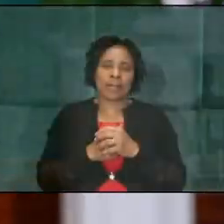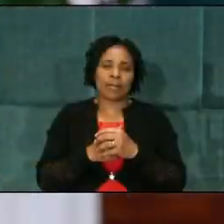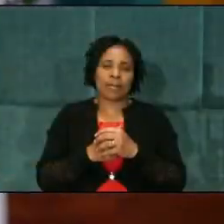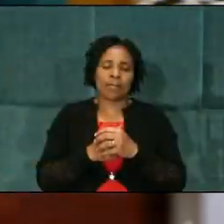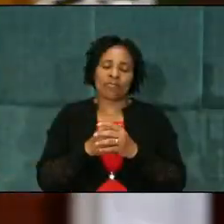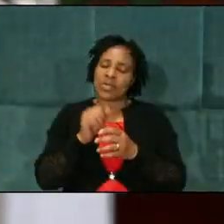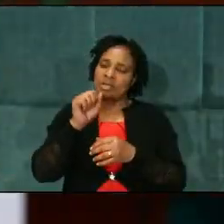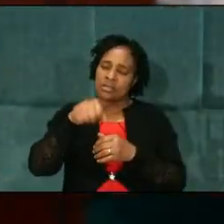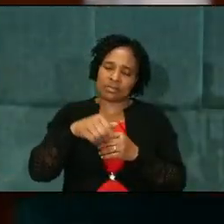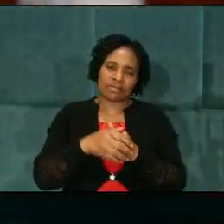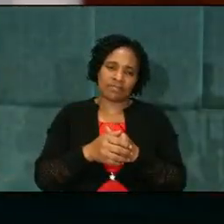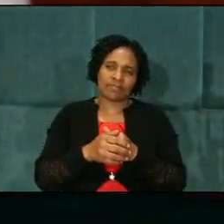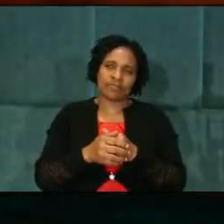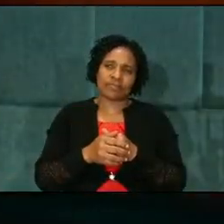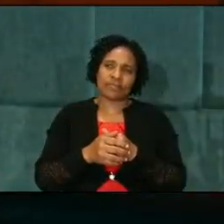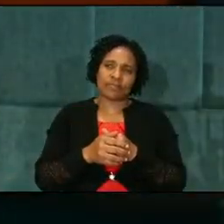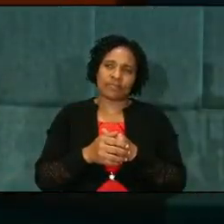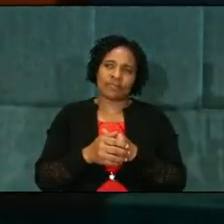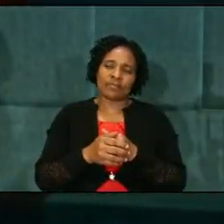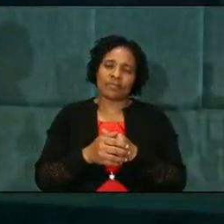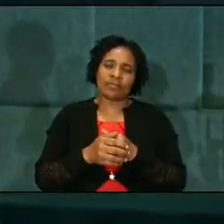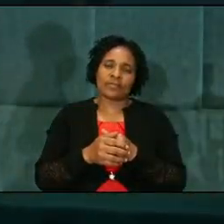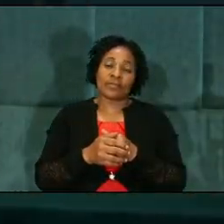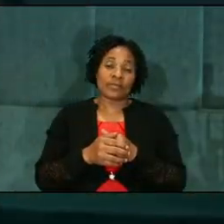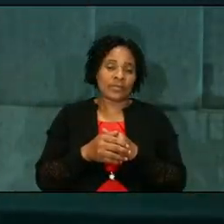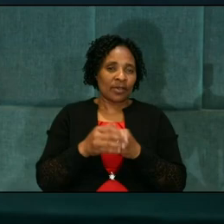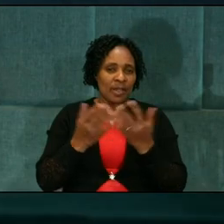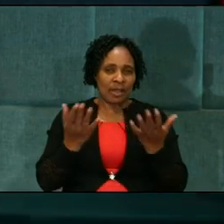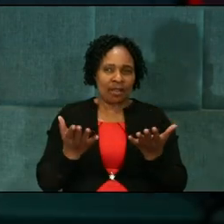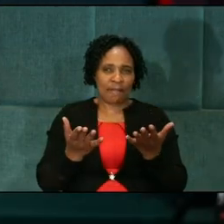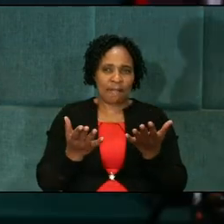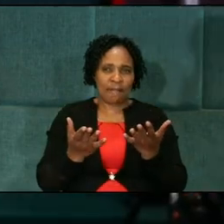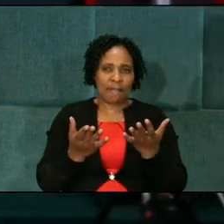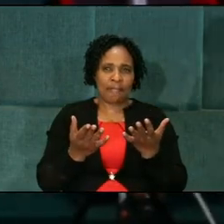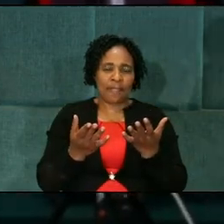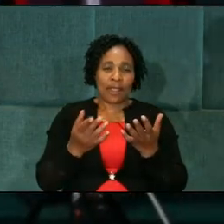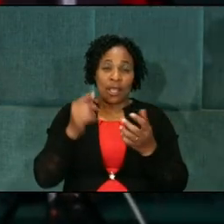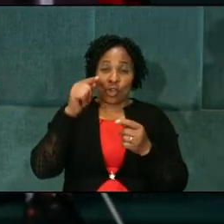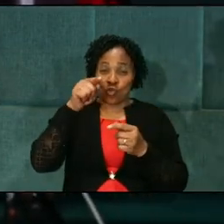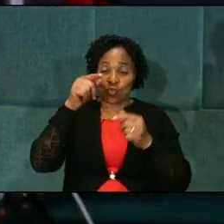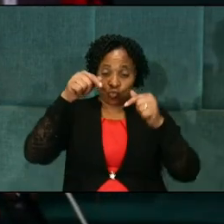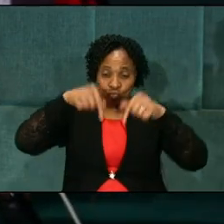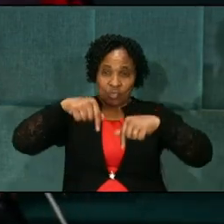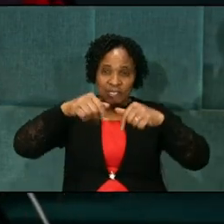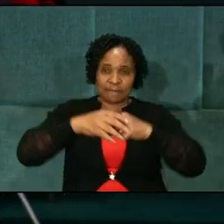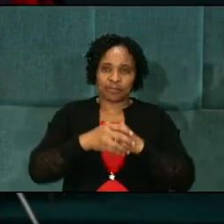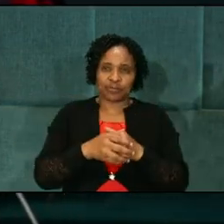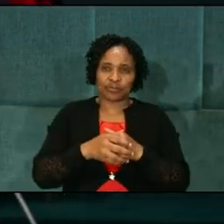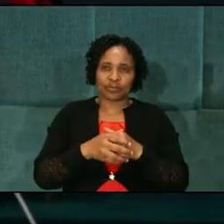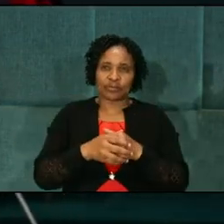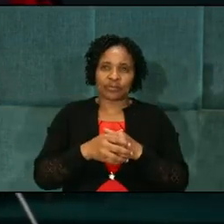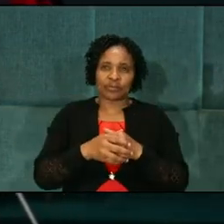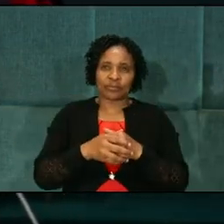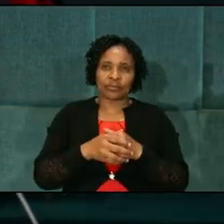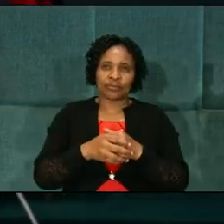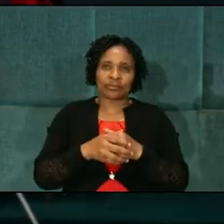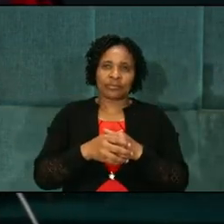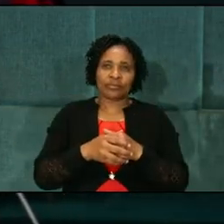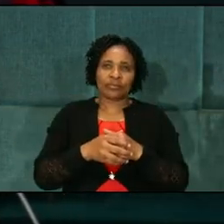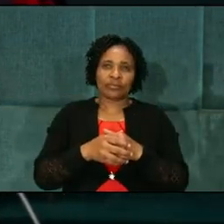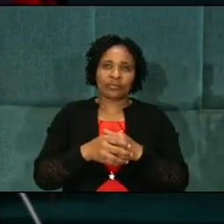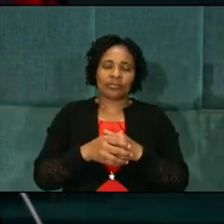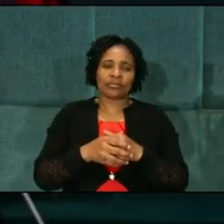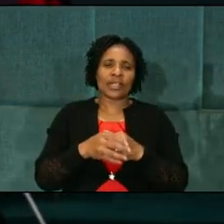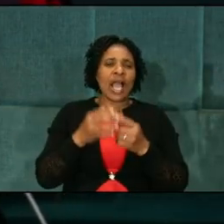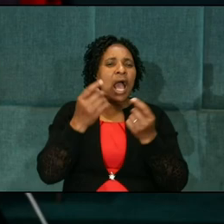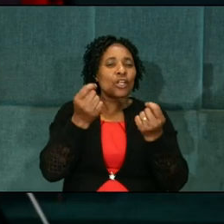Yep. Hey. You know, we were at the back today. The pastors can bear themselves. And a